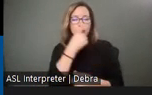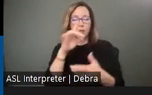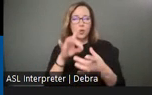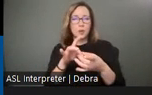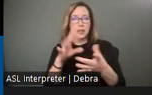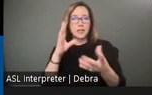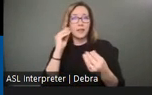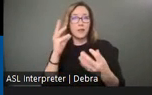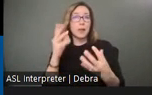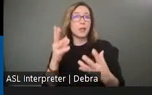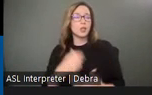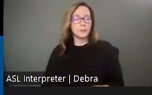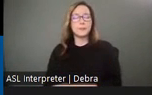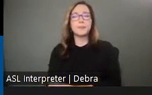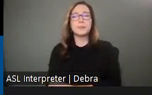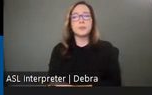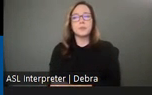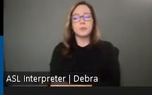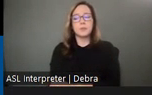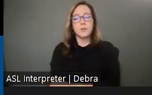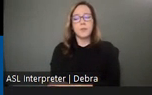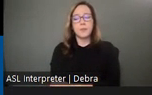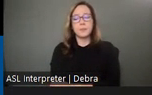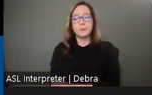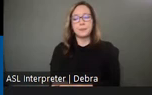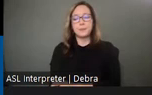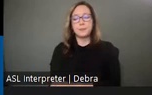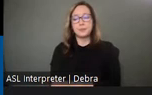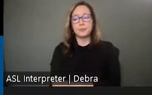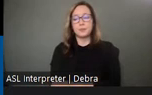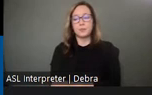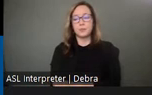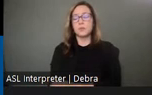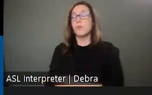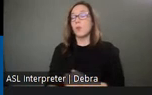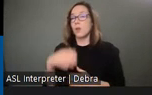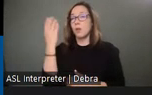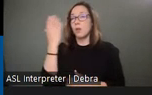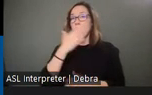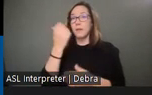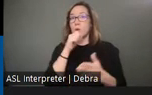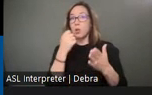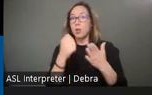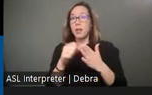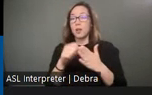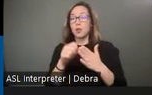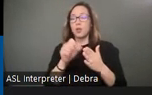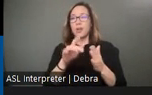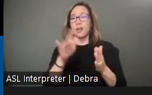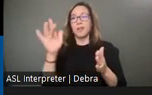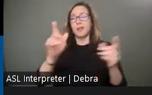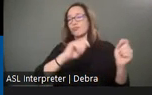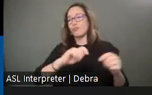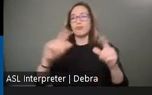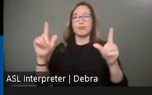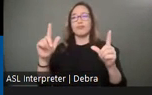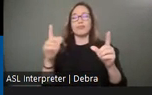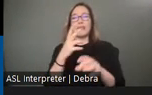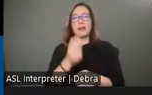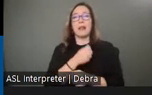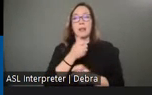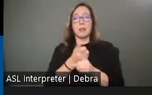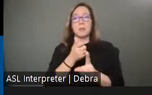information. We have in our cover letter a link that a person can go and actually get it themselves. But